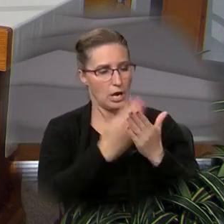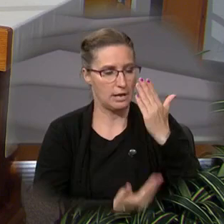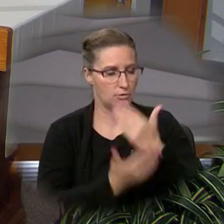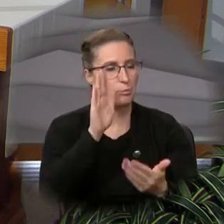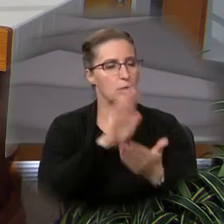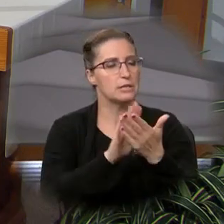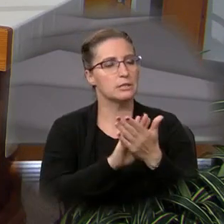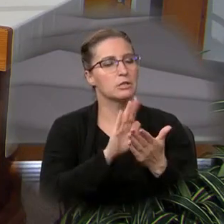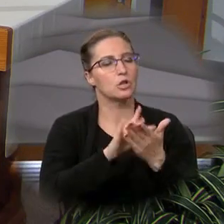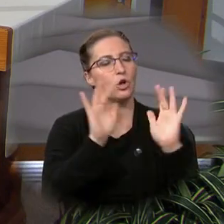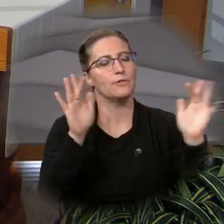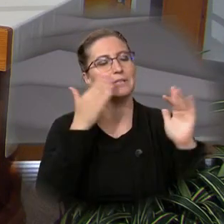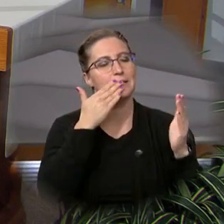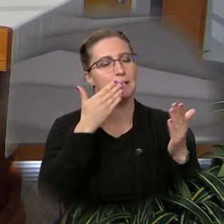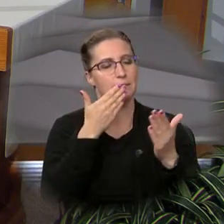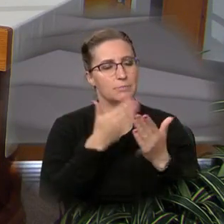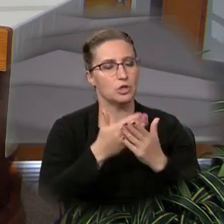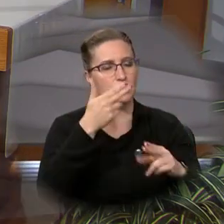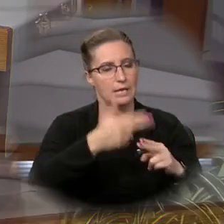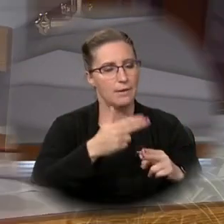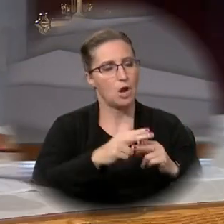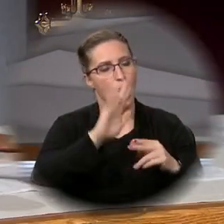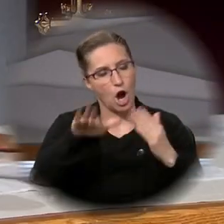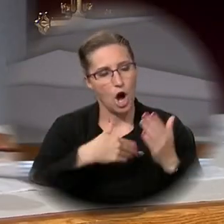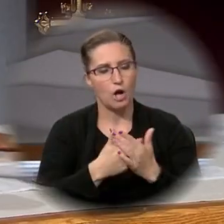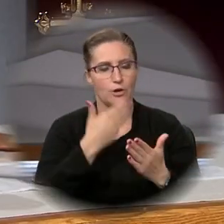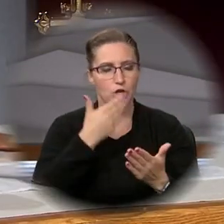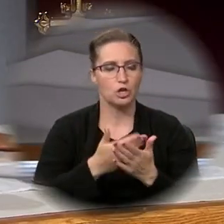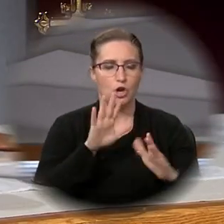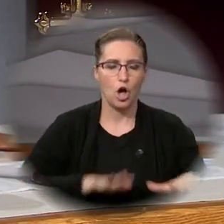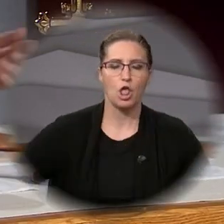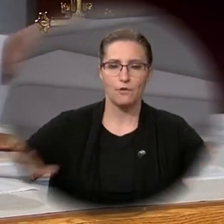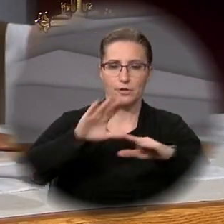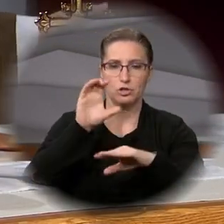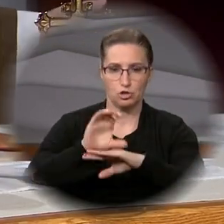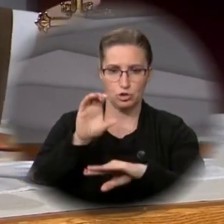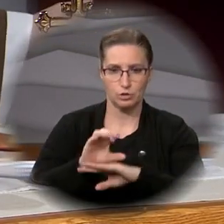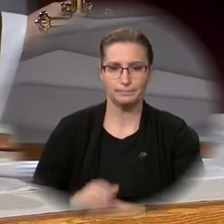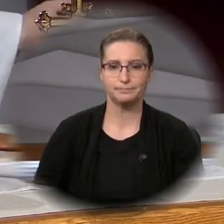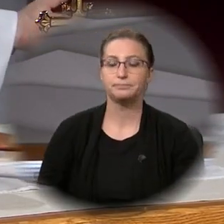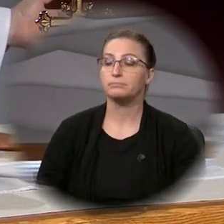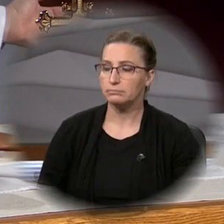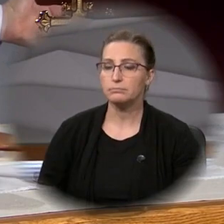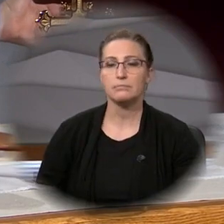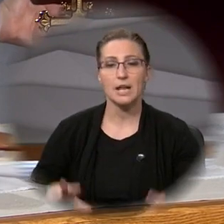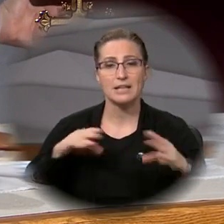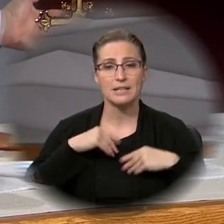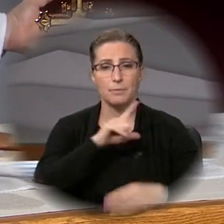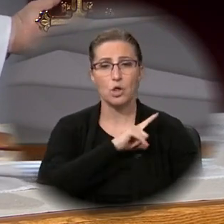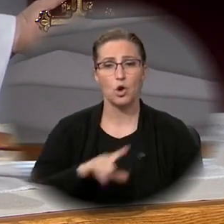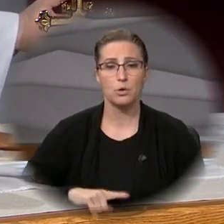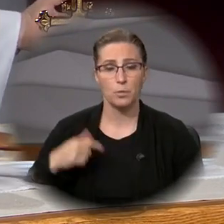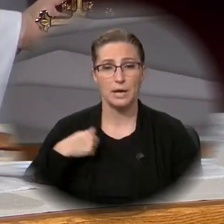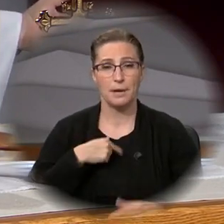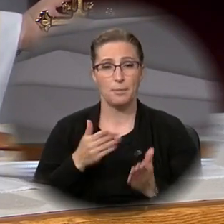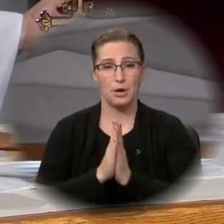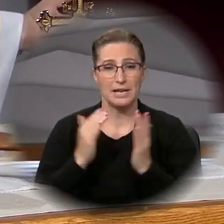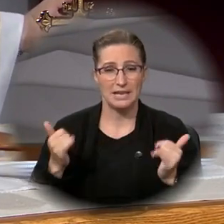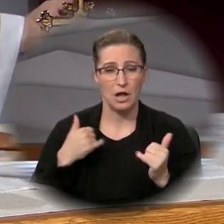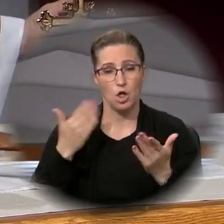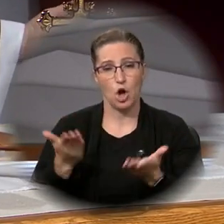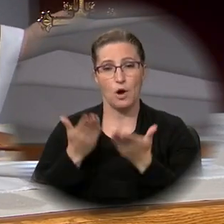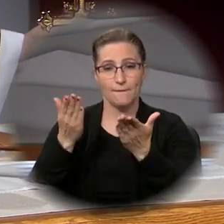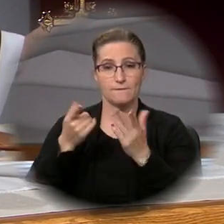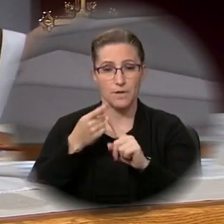hands for the praise and glory of his name, for our good and good of all his holy church. Accept, O Lord, we pray, the offerings which we bring